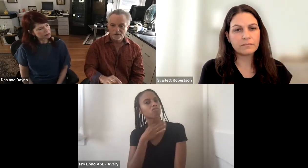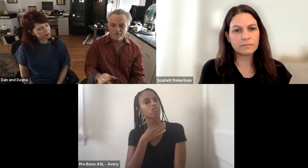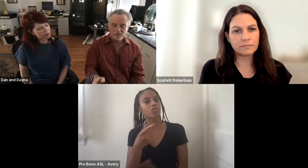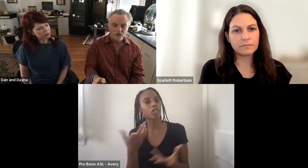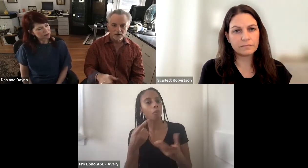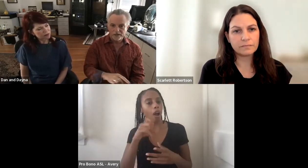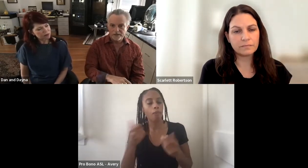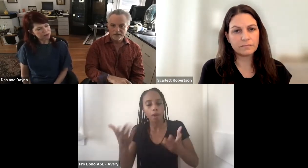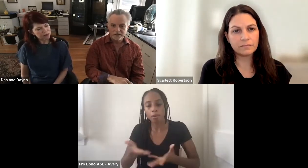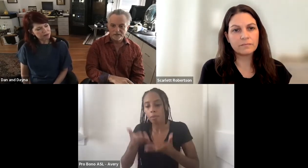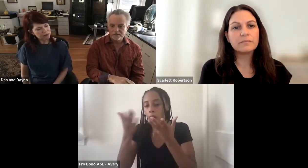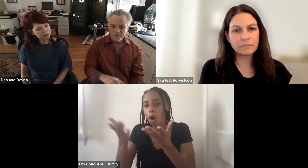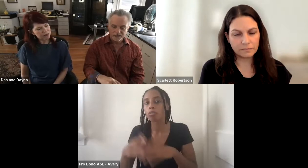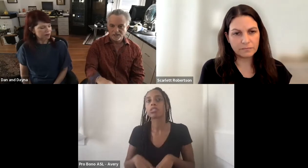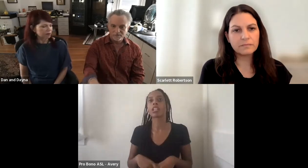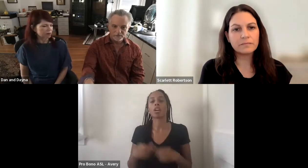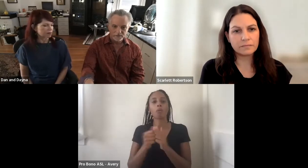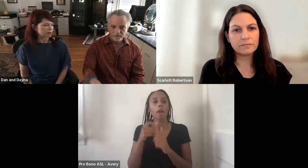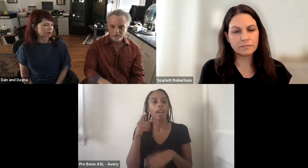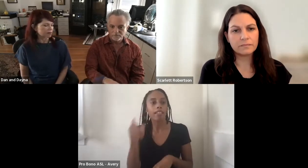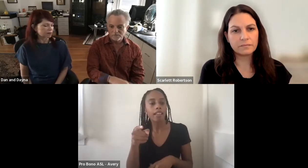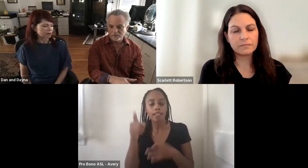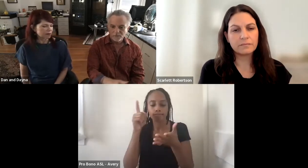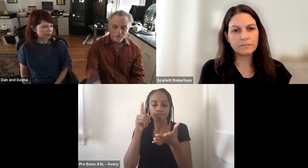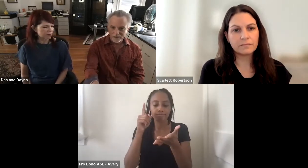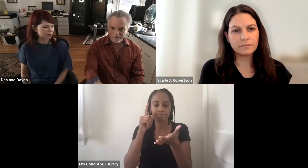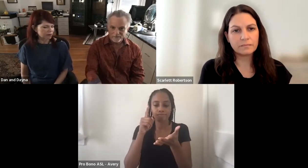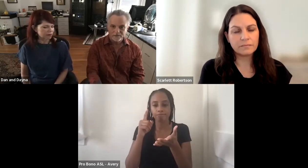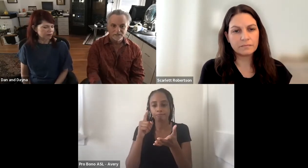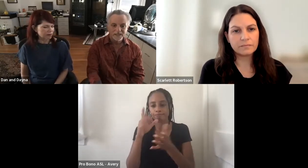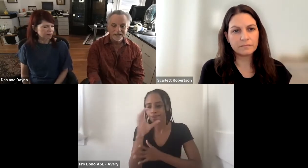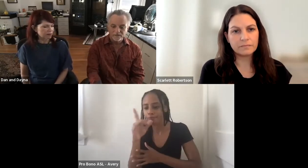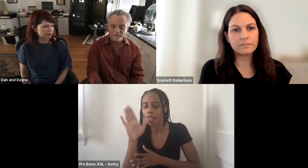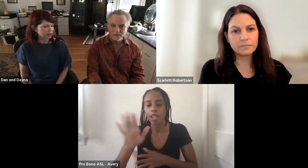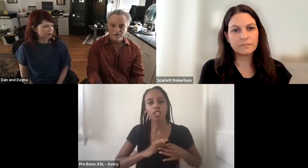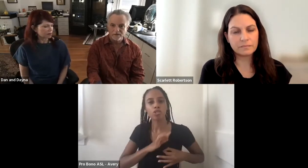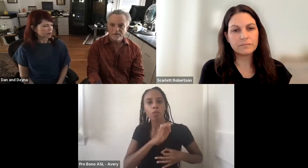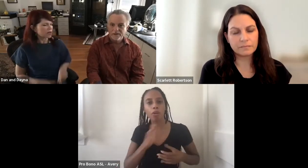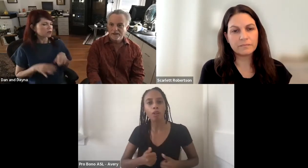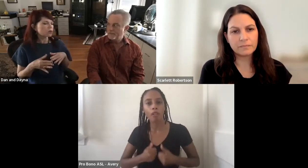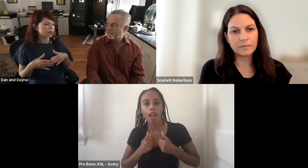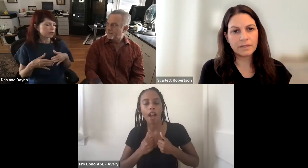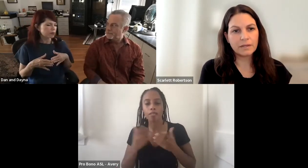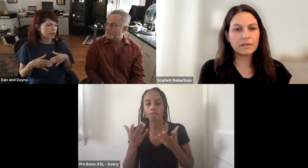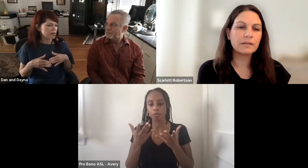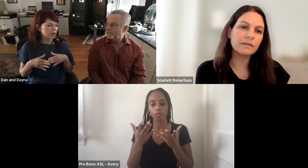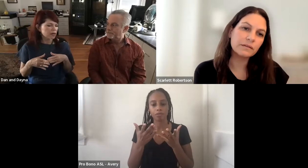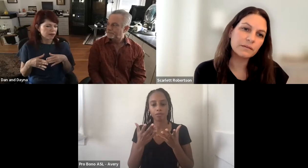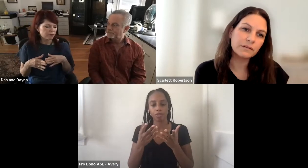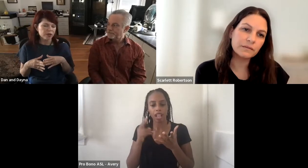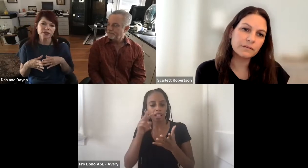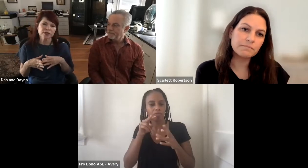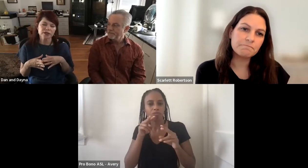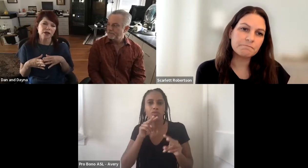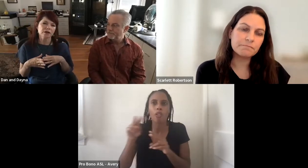the arc of the song and the investigation of Leonard's spiritual life and seeking through the song. And also wanting to bring in